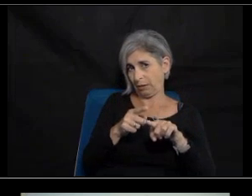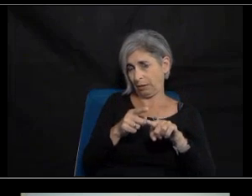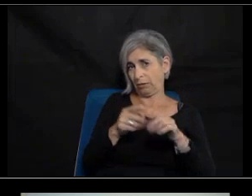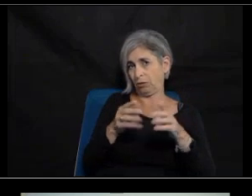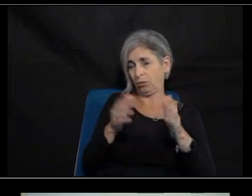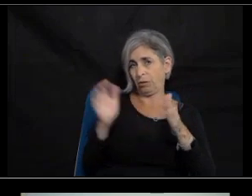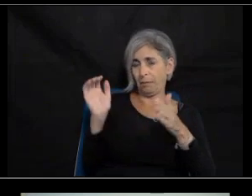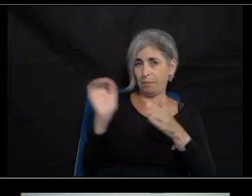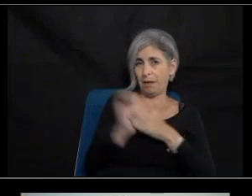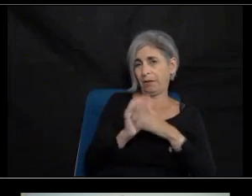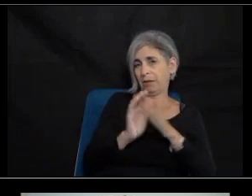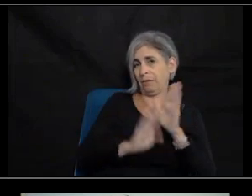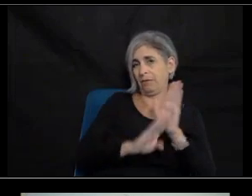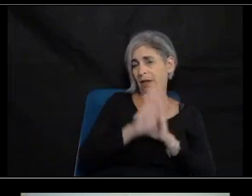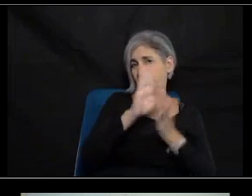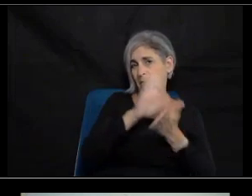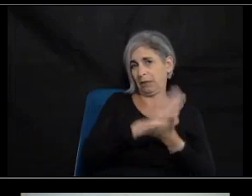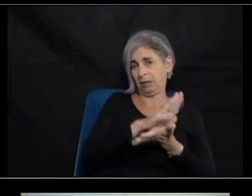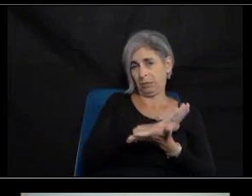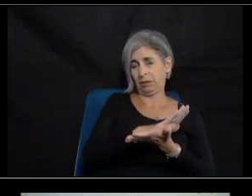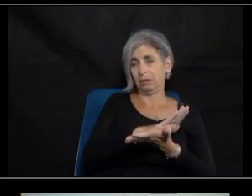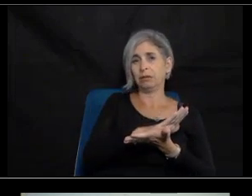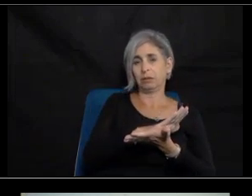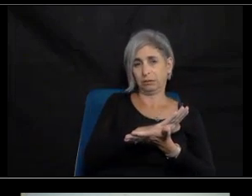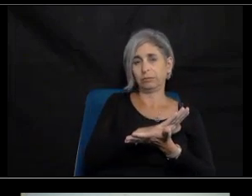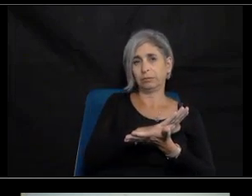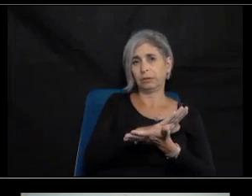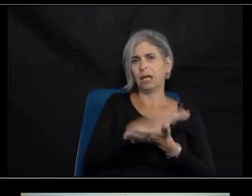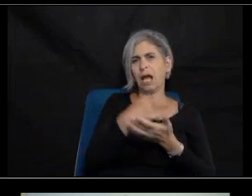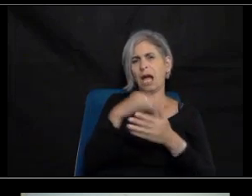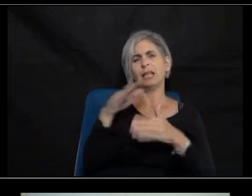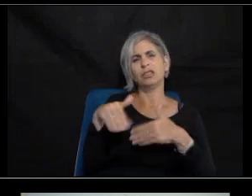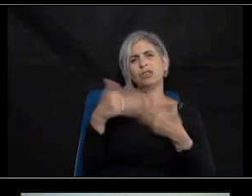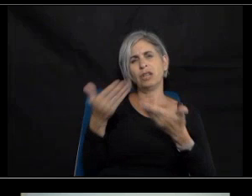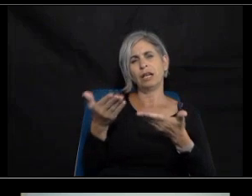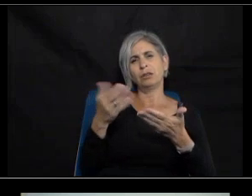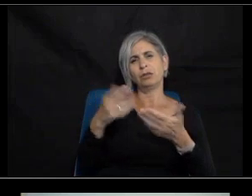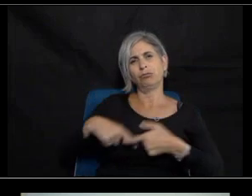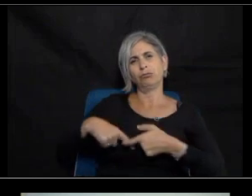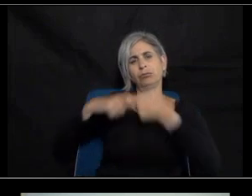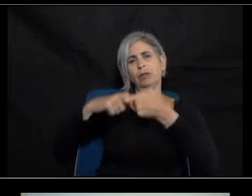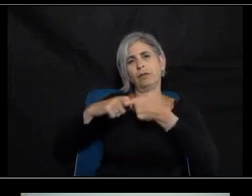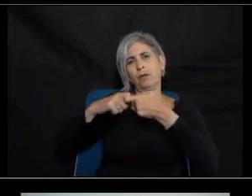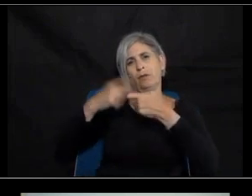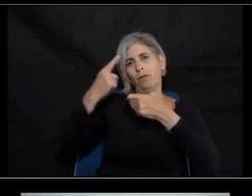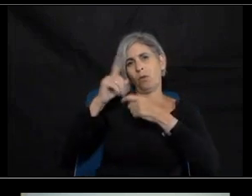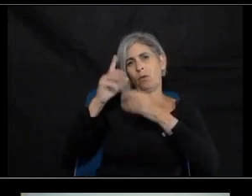amendment to the development documents. So, I would suggest you table this matter for one meeting.